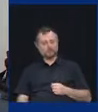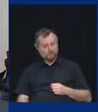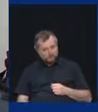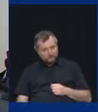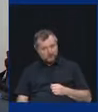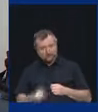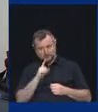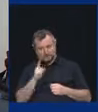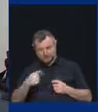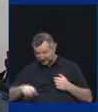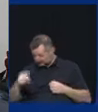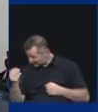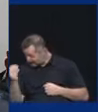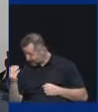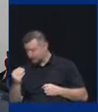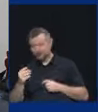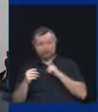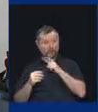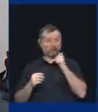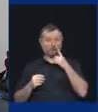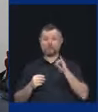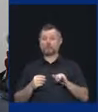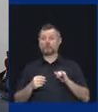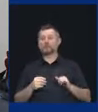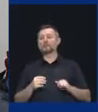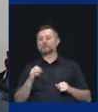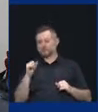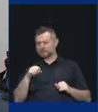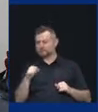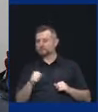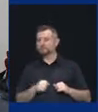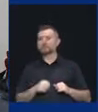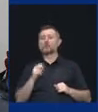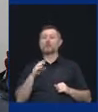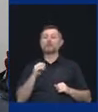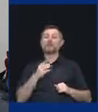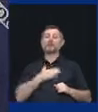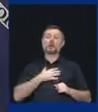today. 10. I am saying